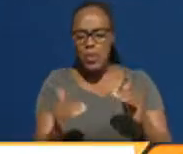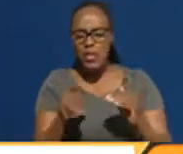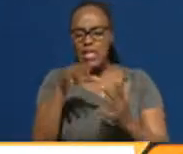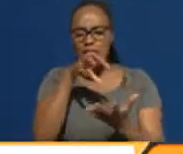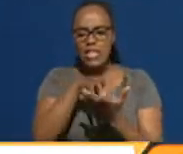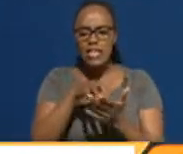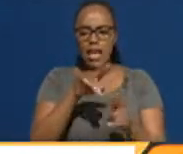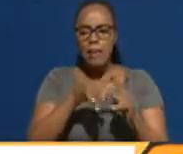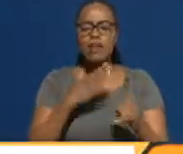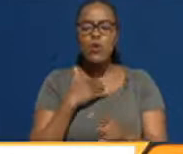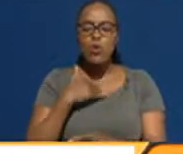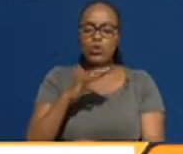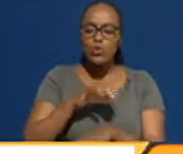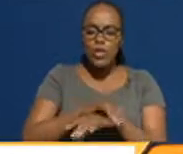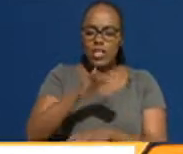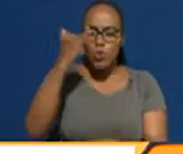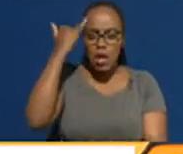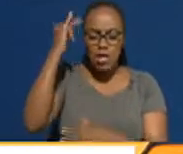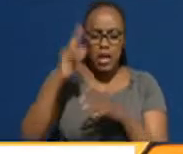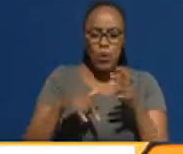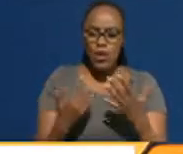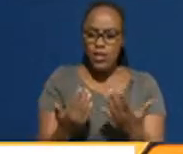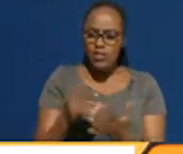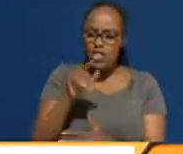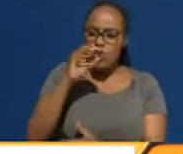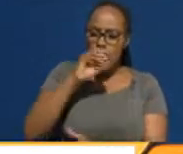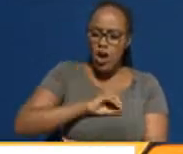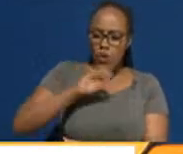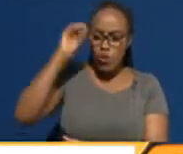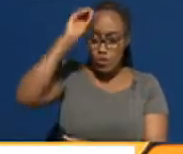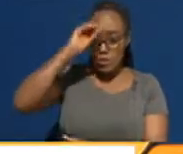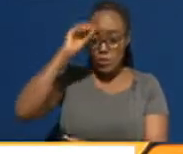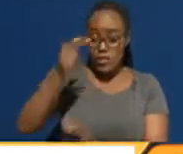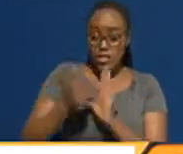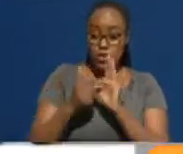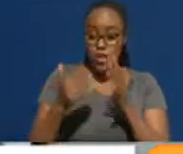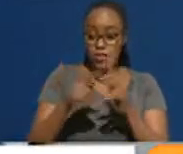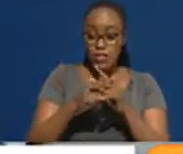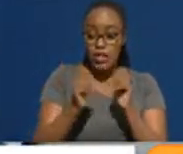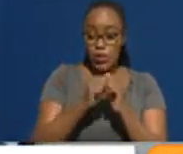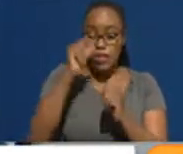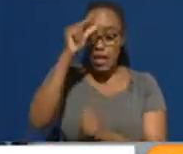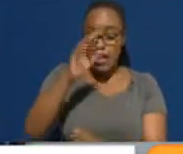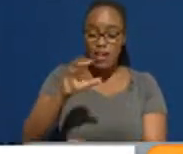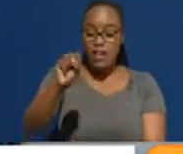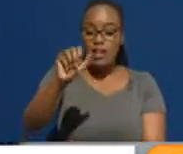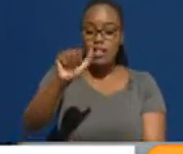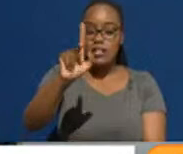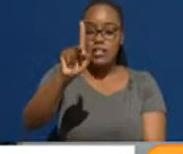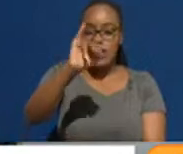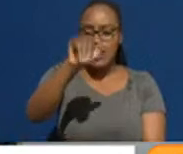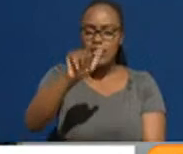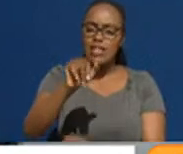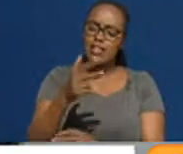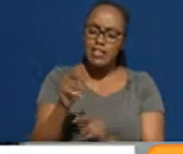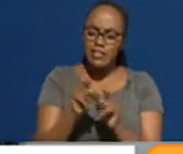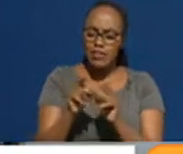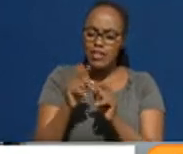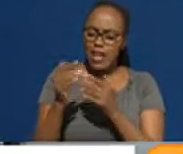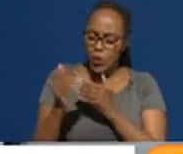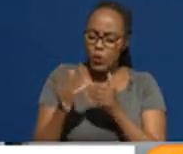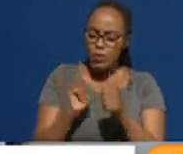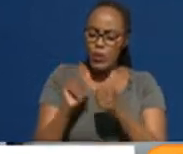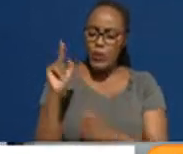case, but I just want to get your thoughts on this. How, in your view, might this play out? And I'll start with you, Governor-elect Sakaja. Yes. It's a very close contest at